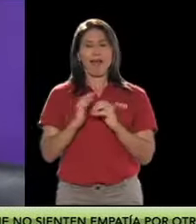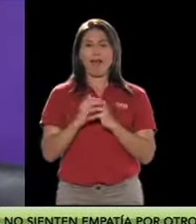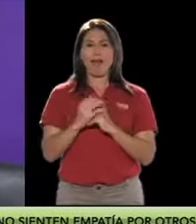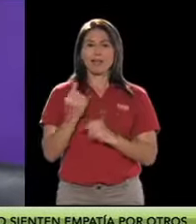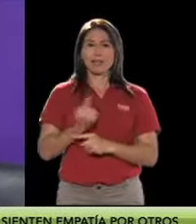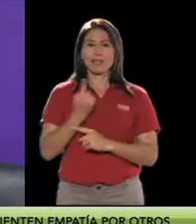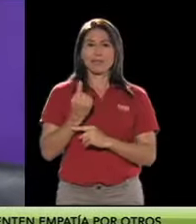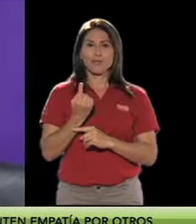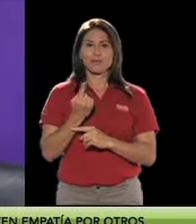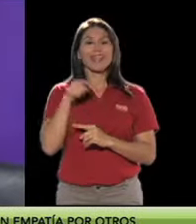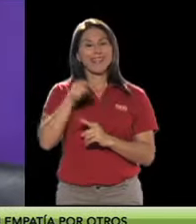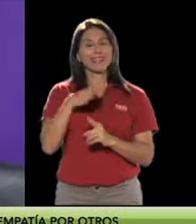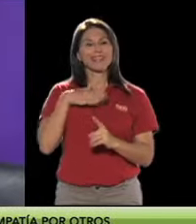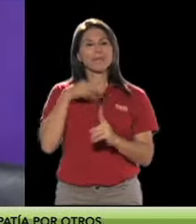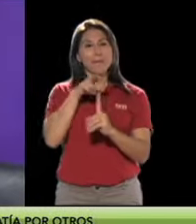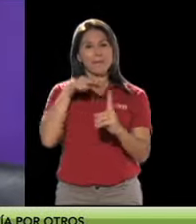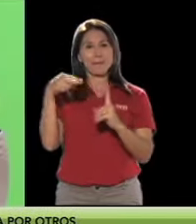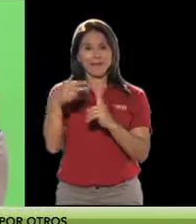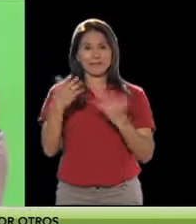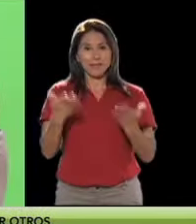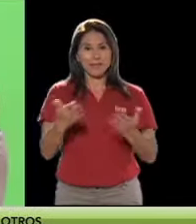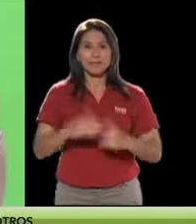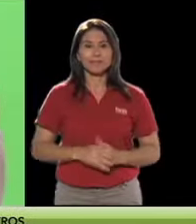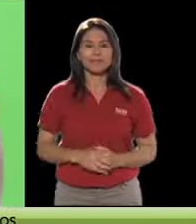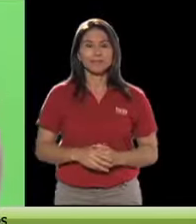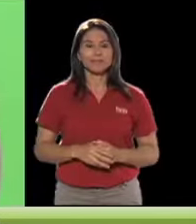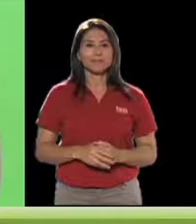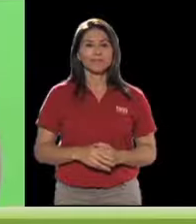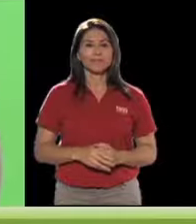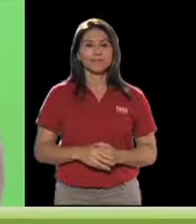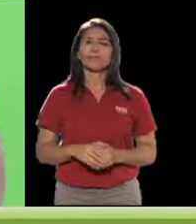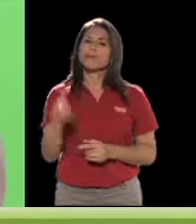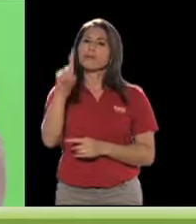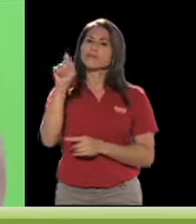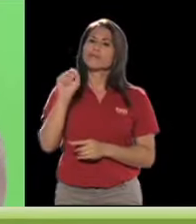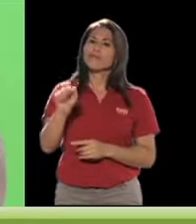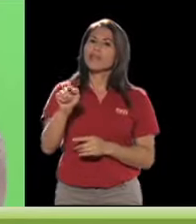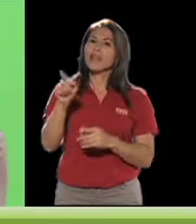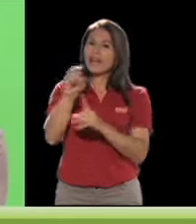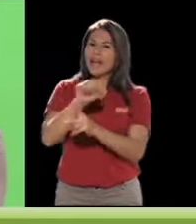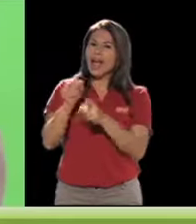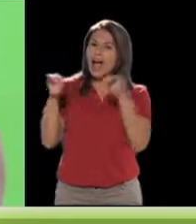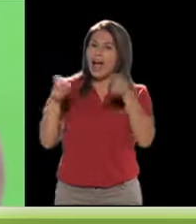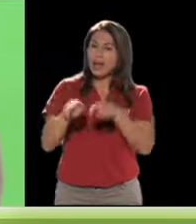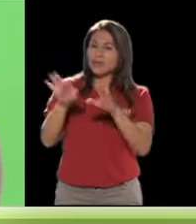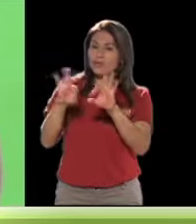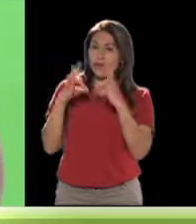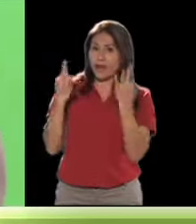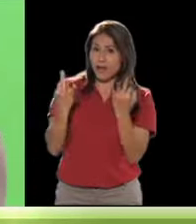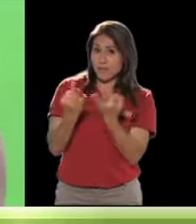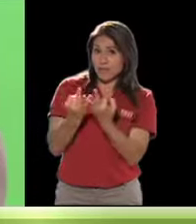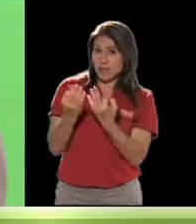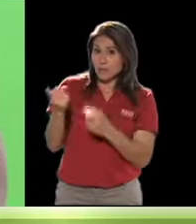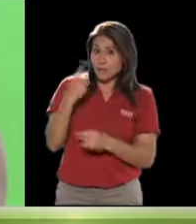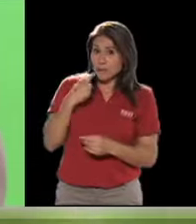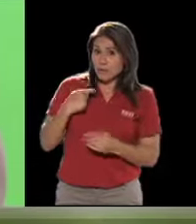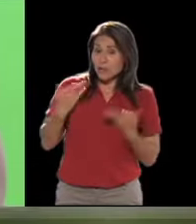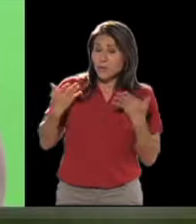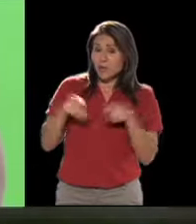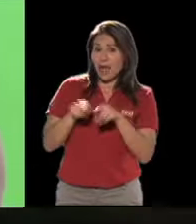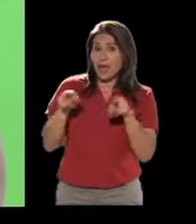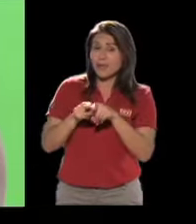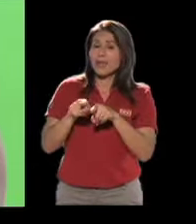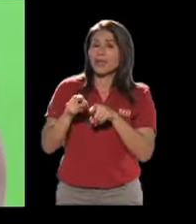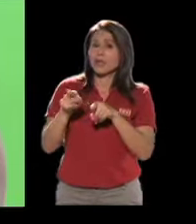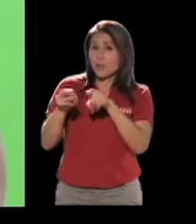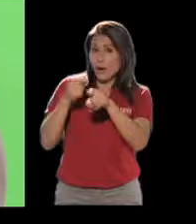autismo, desde mi punto de vista. En el caso de su familia, In the usted tiene case autismo of y your también tiene un family, hermano you que have tiene